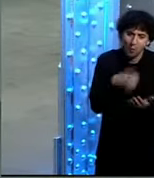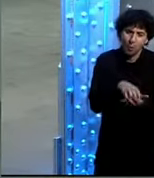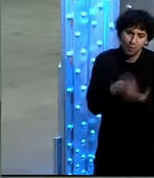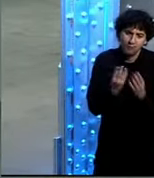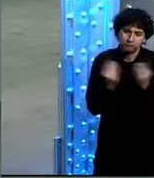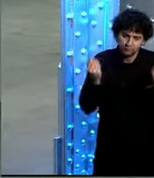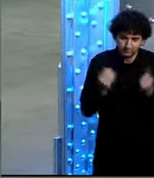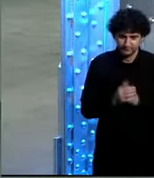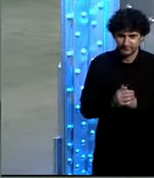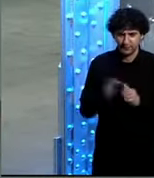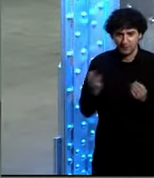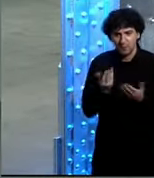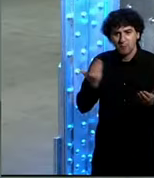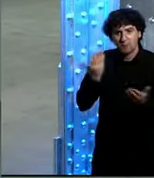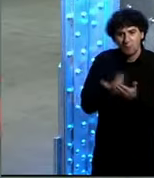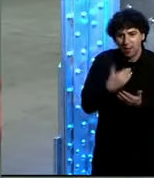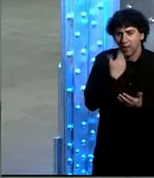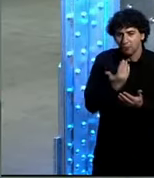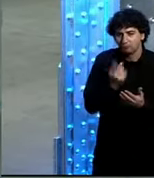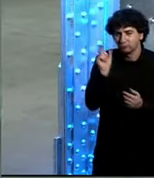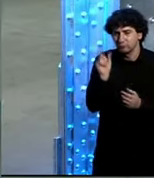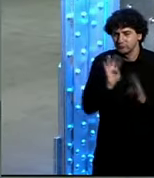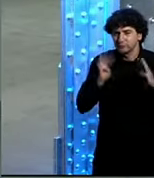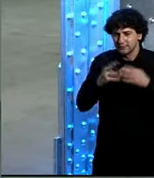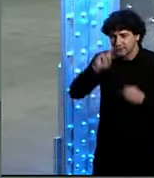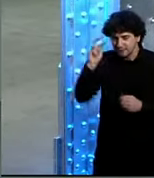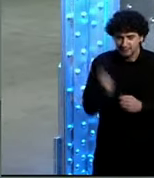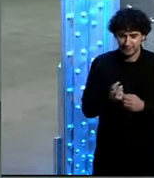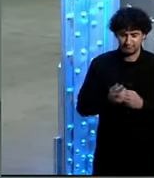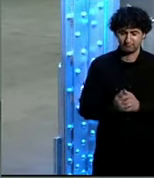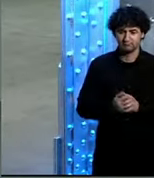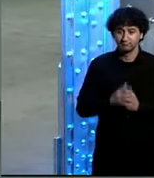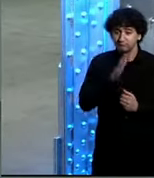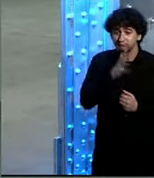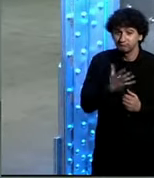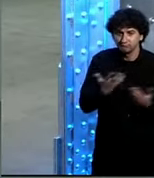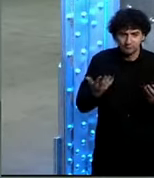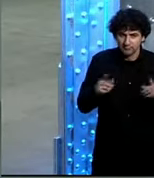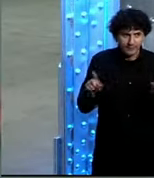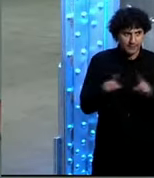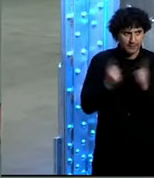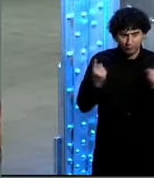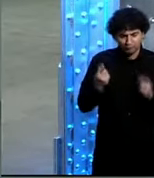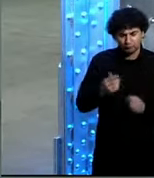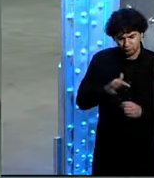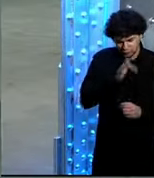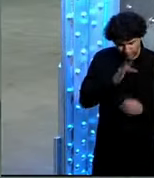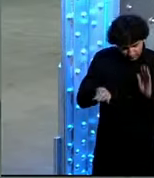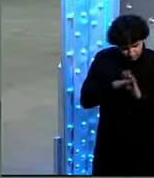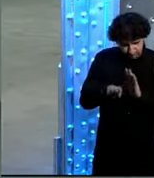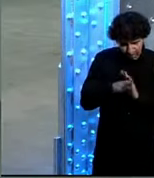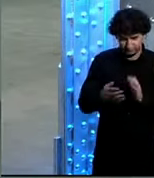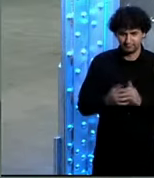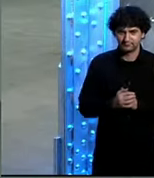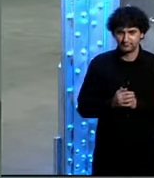We need to push it. We should suggest another different word, because I don't really like transmedia, but anyway,